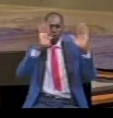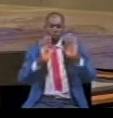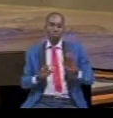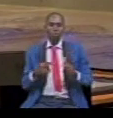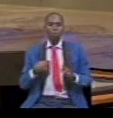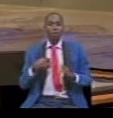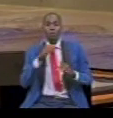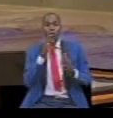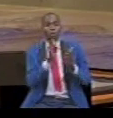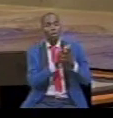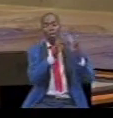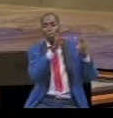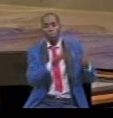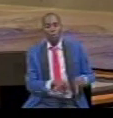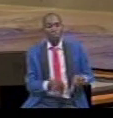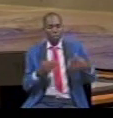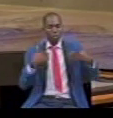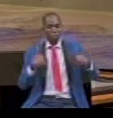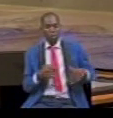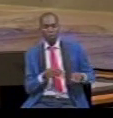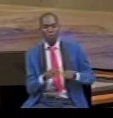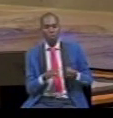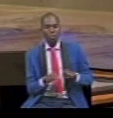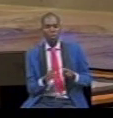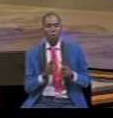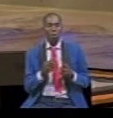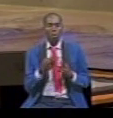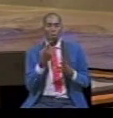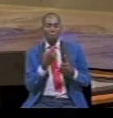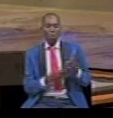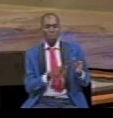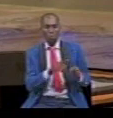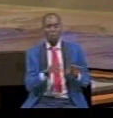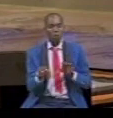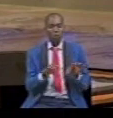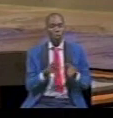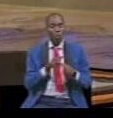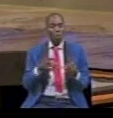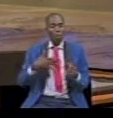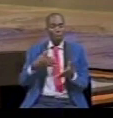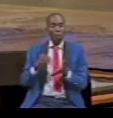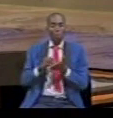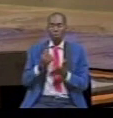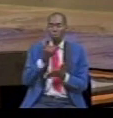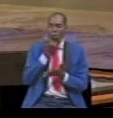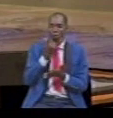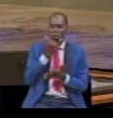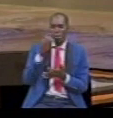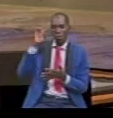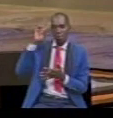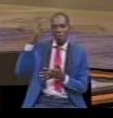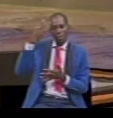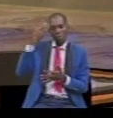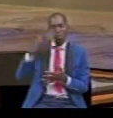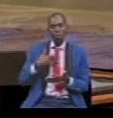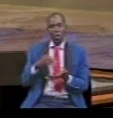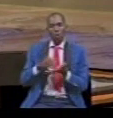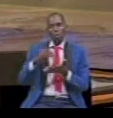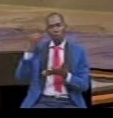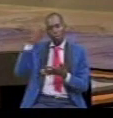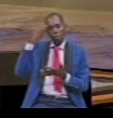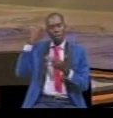body language. It's not what he does. It's your own interpretation, your own supposition.